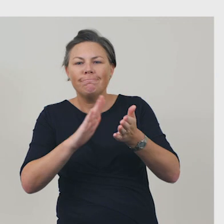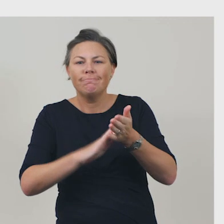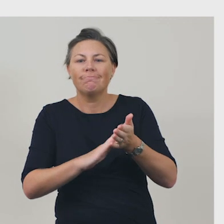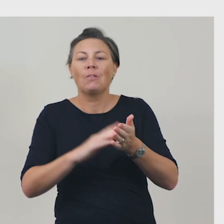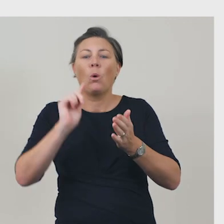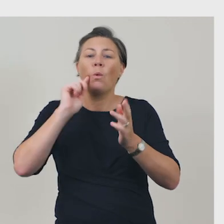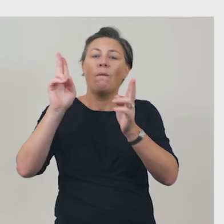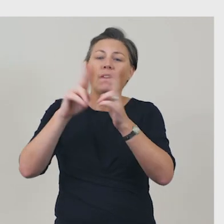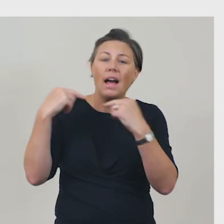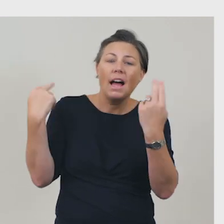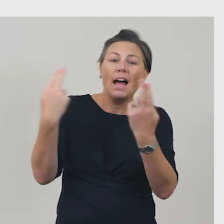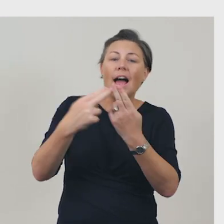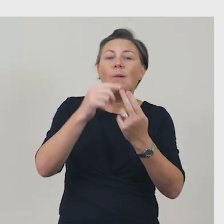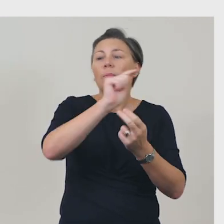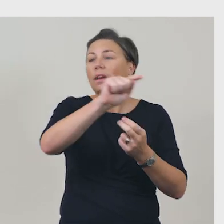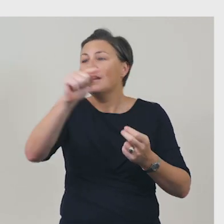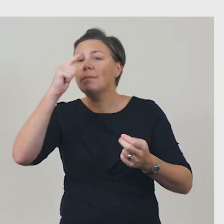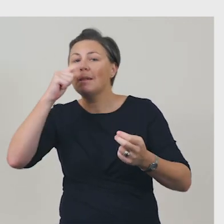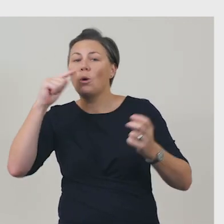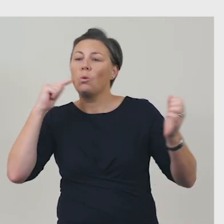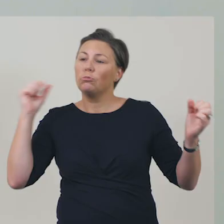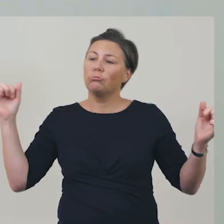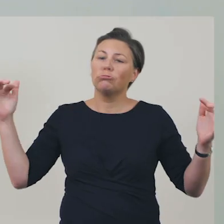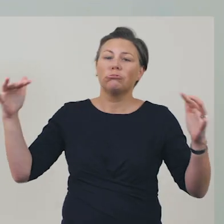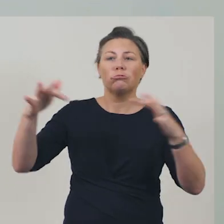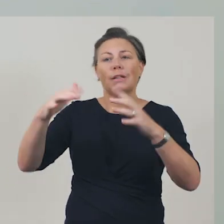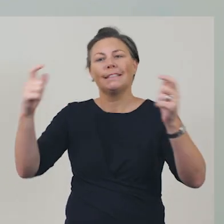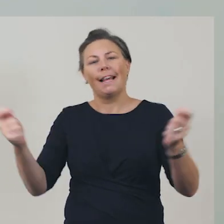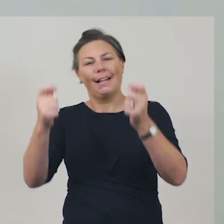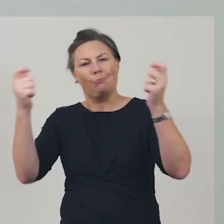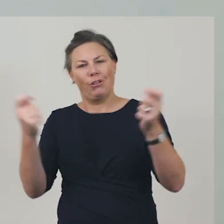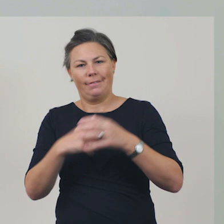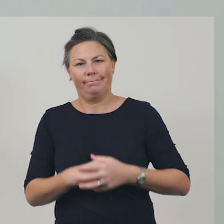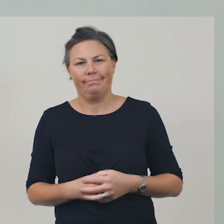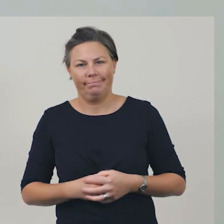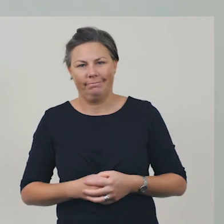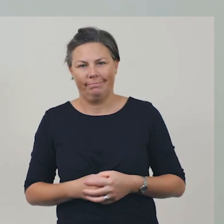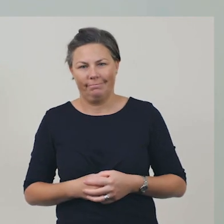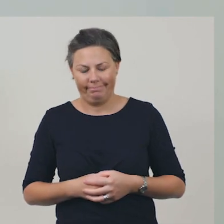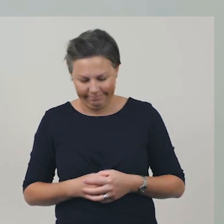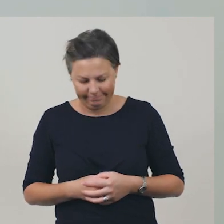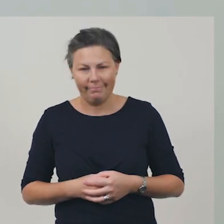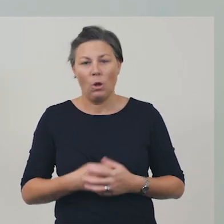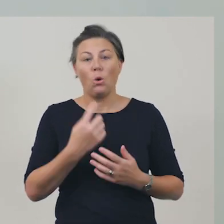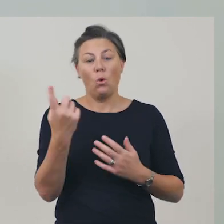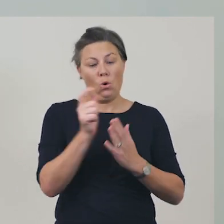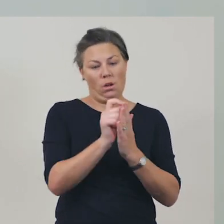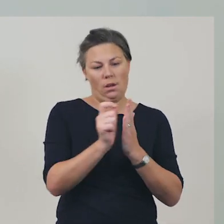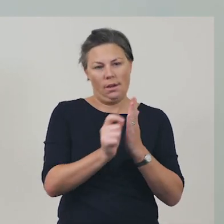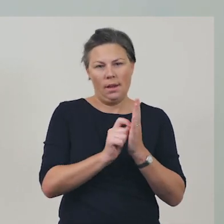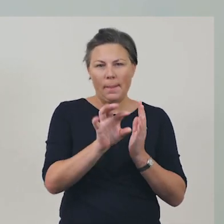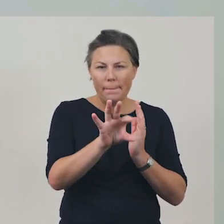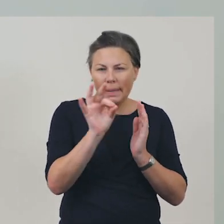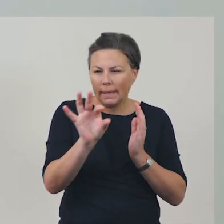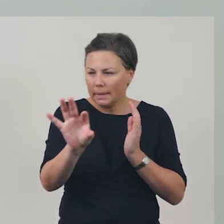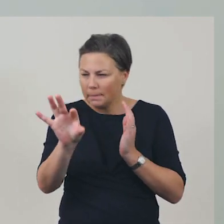we will gather together at the community hall. The author of this journal entry has used particular language choices to